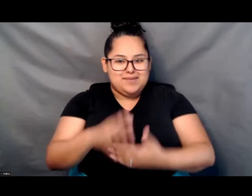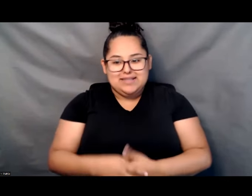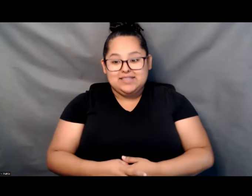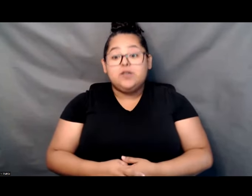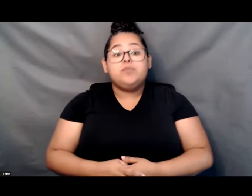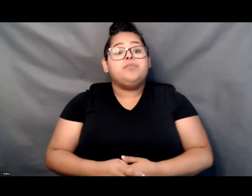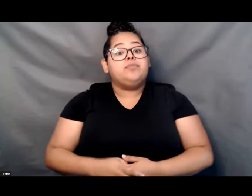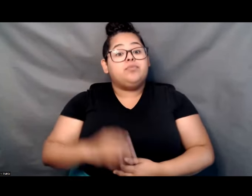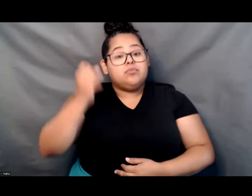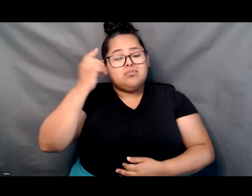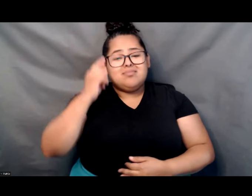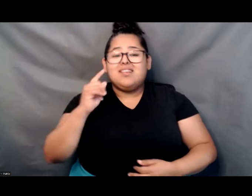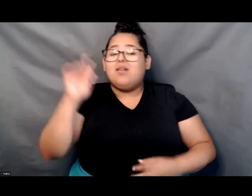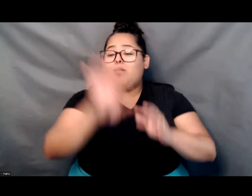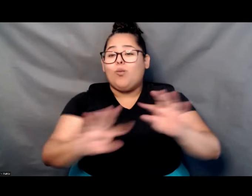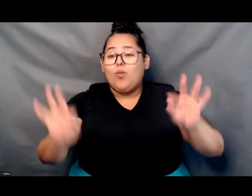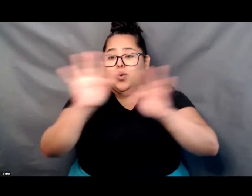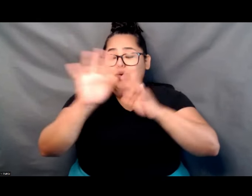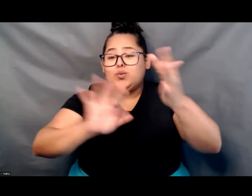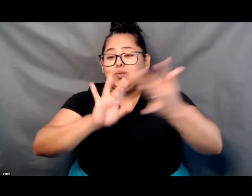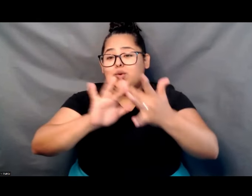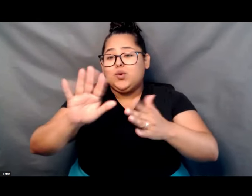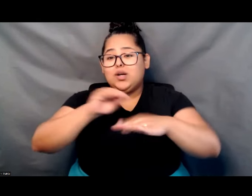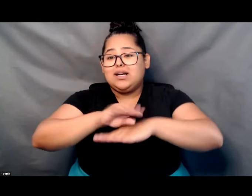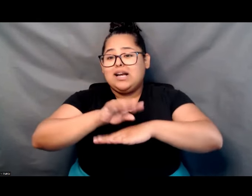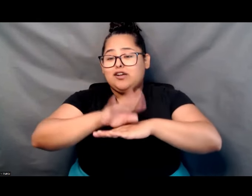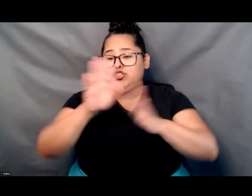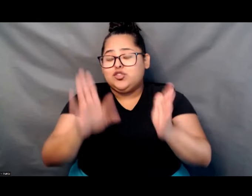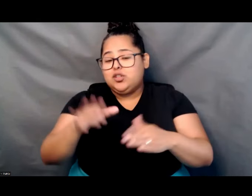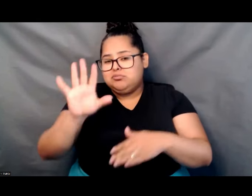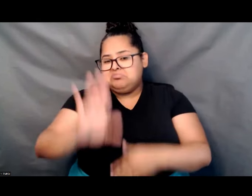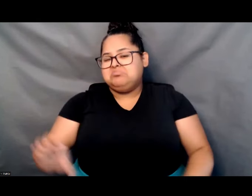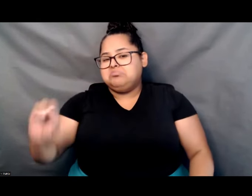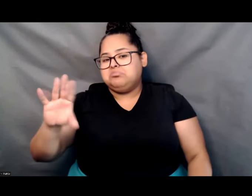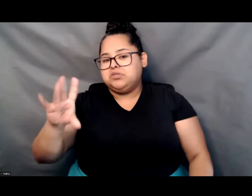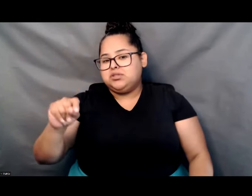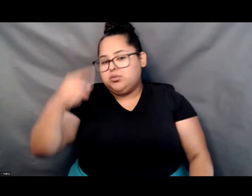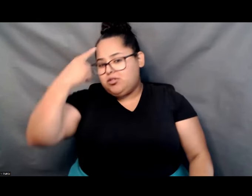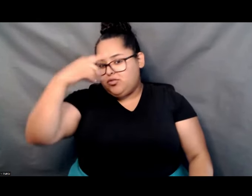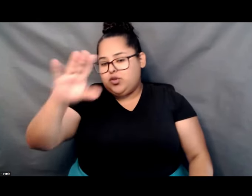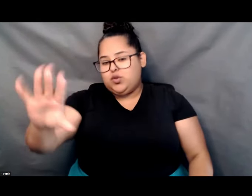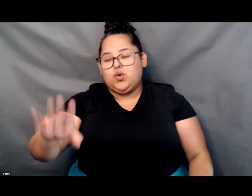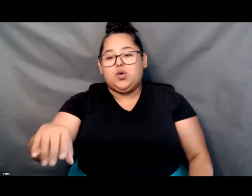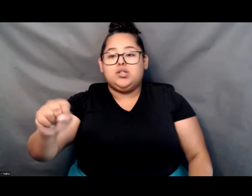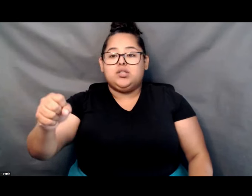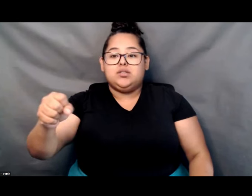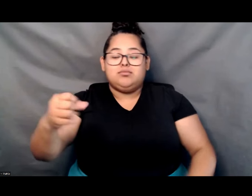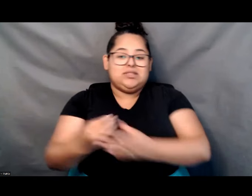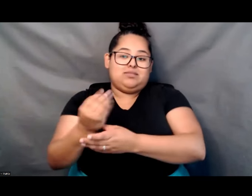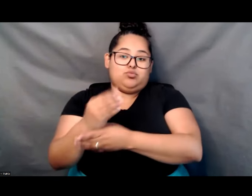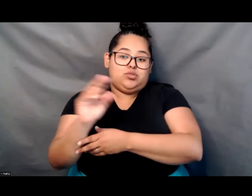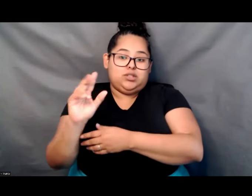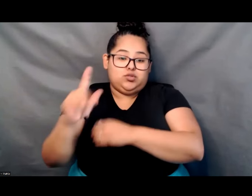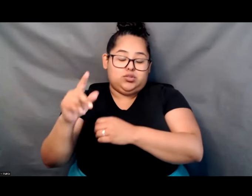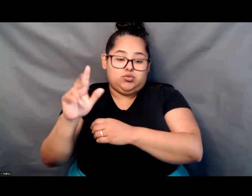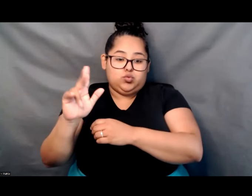Be sure to connect with your counselor in October for spring 23 registration. I know that's kind of early, so just make sure